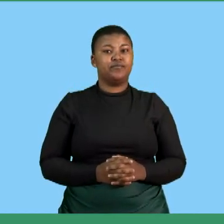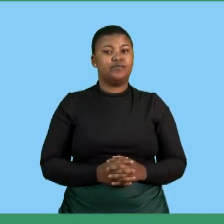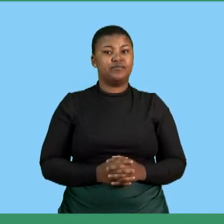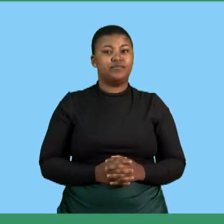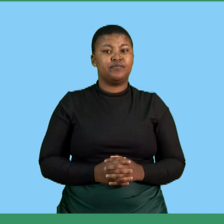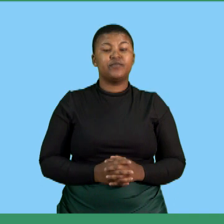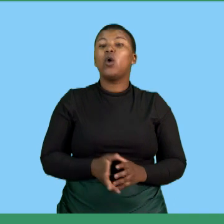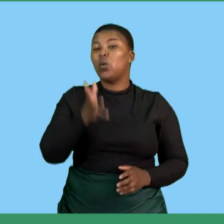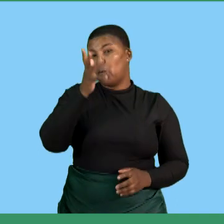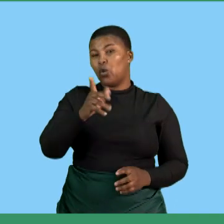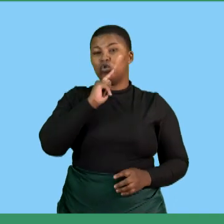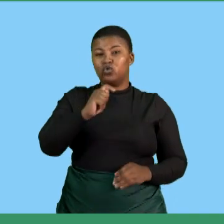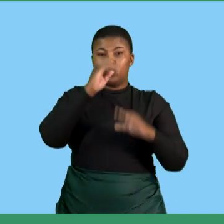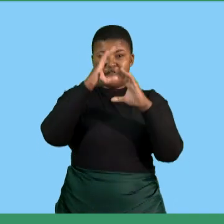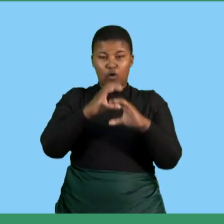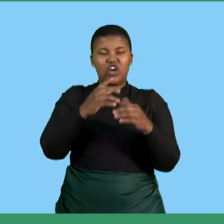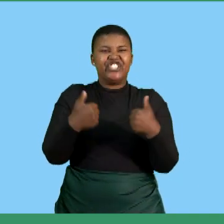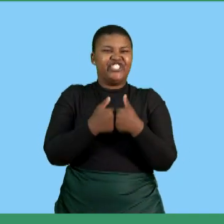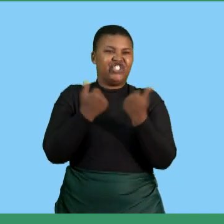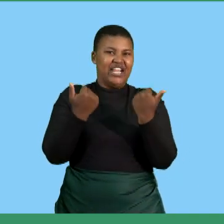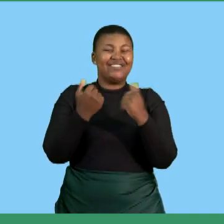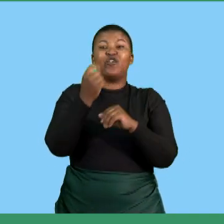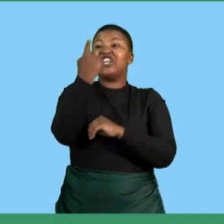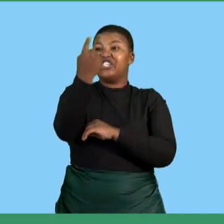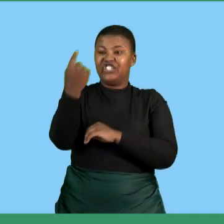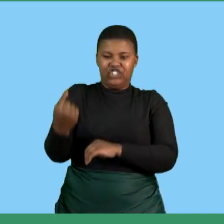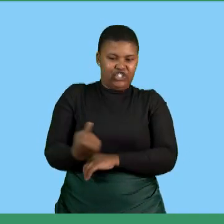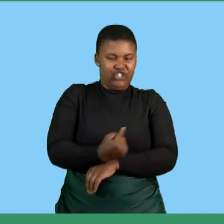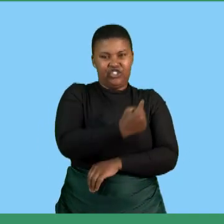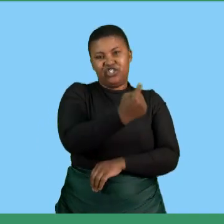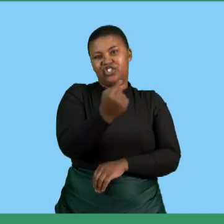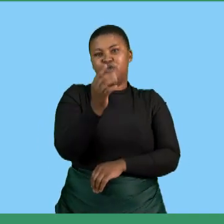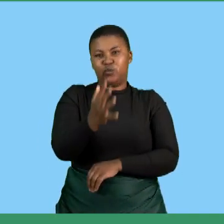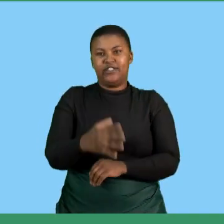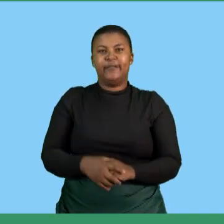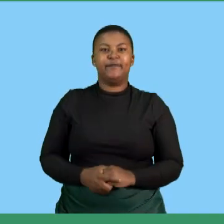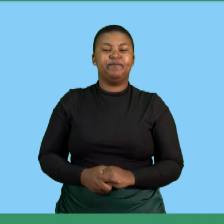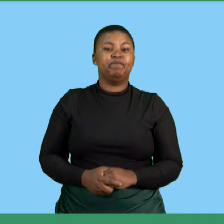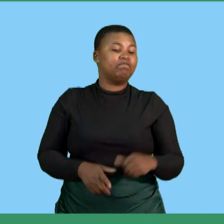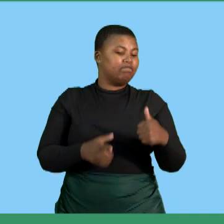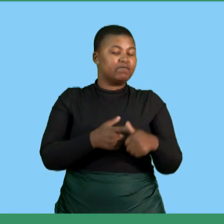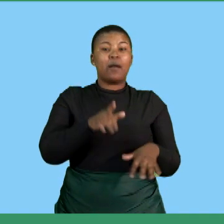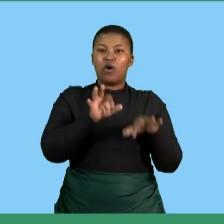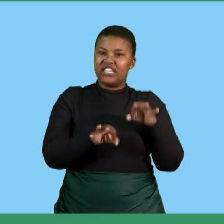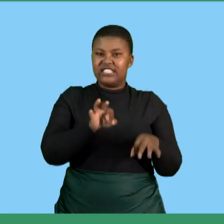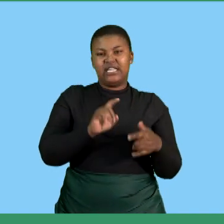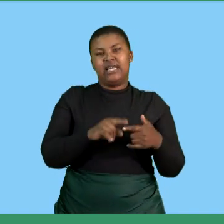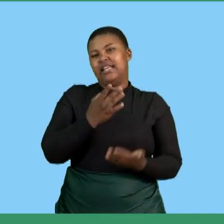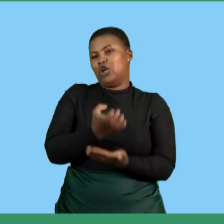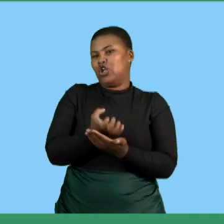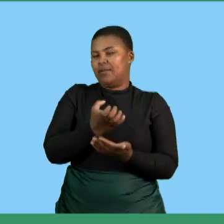focusing on the challenges of each of these components, and the components, of course, being